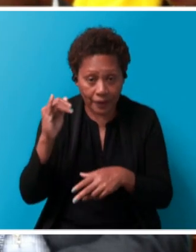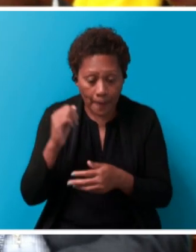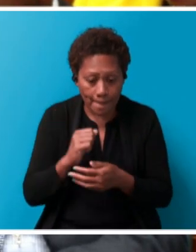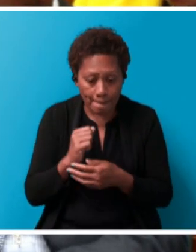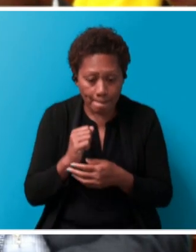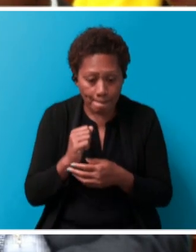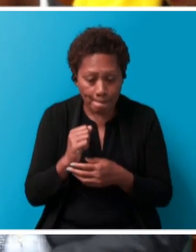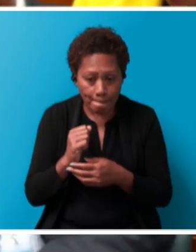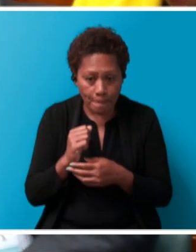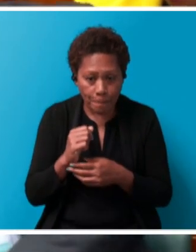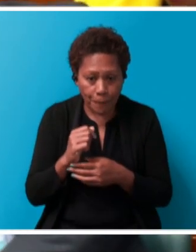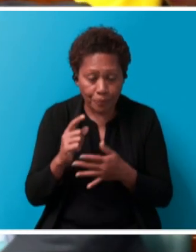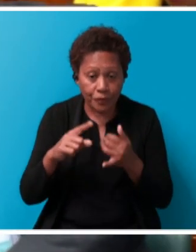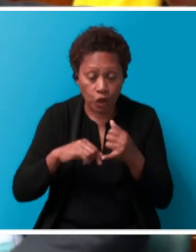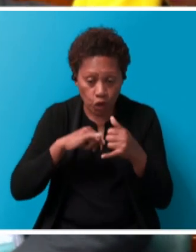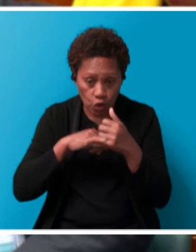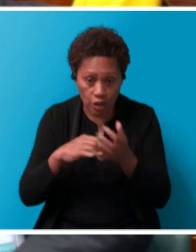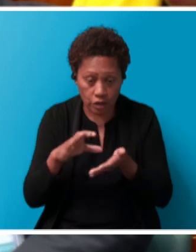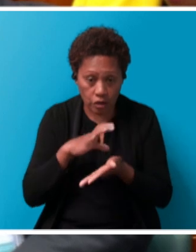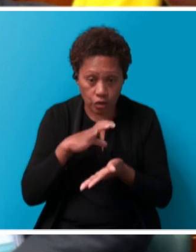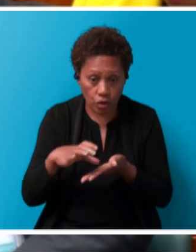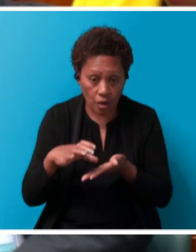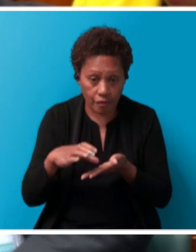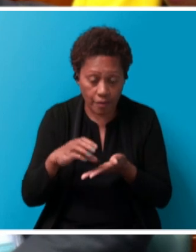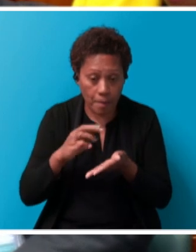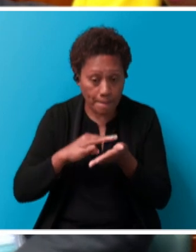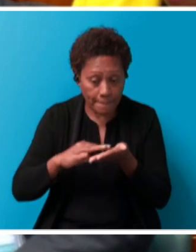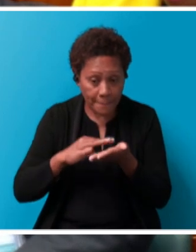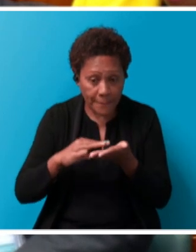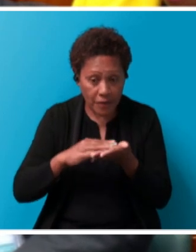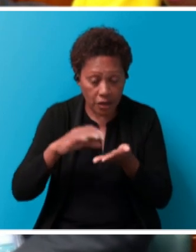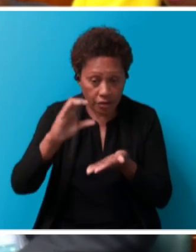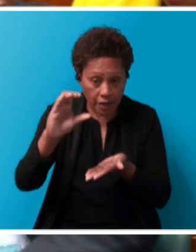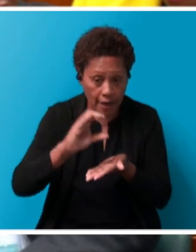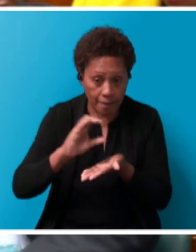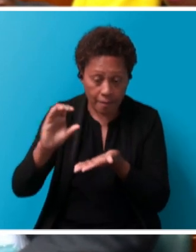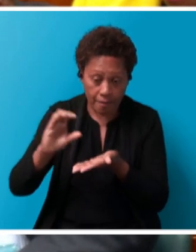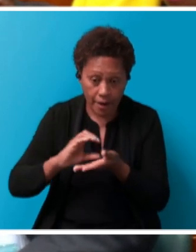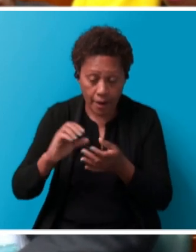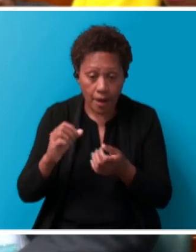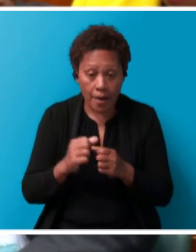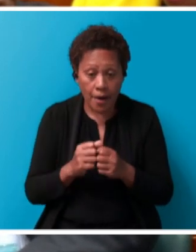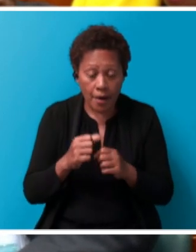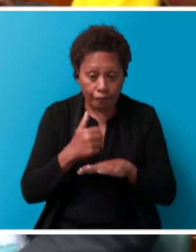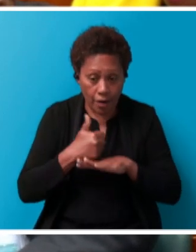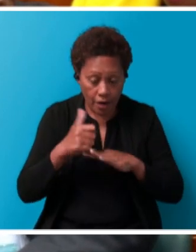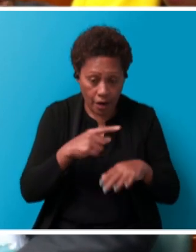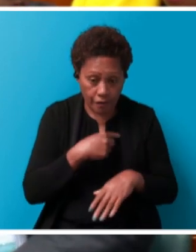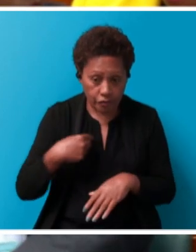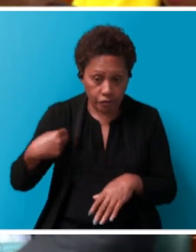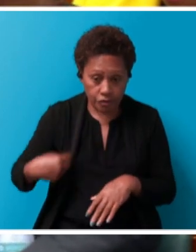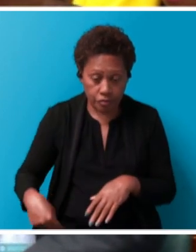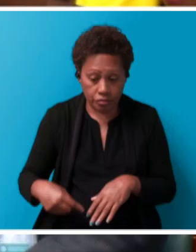a $3 million grant-funded project by the government of Japan. This project will directly